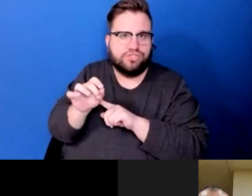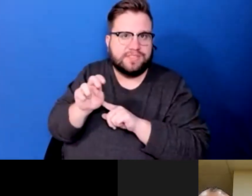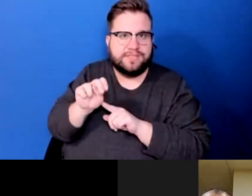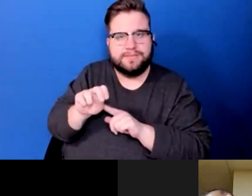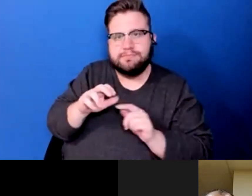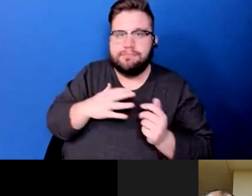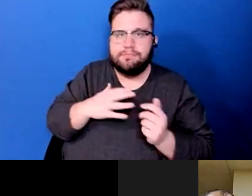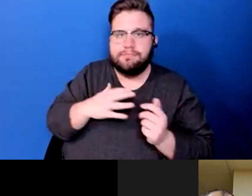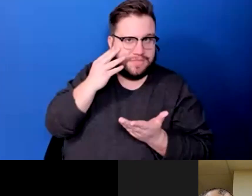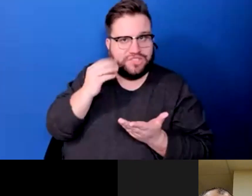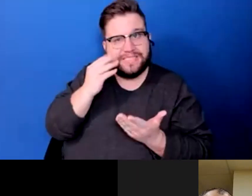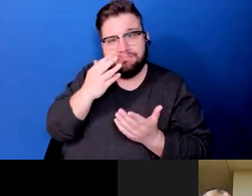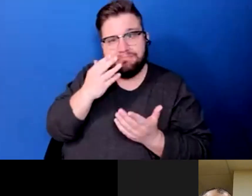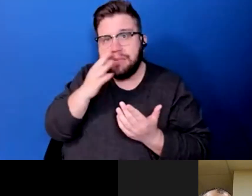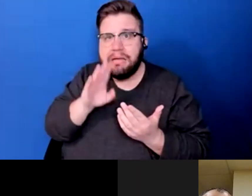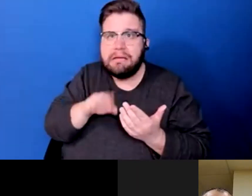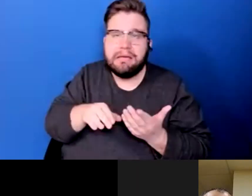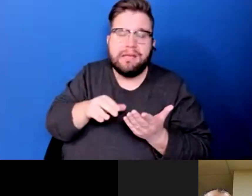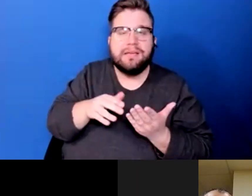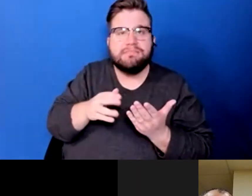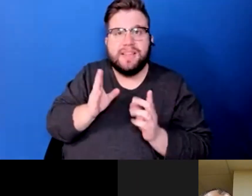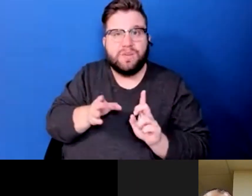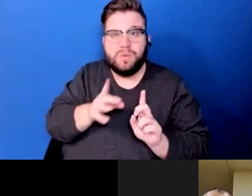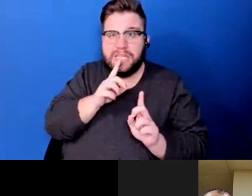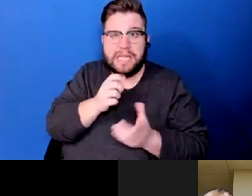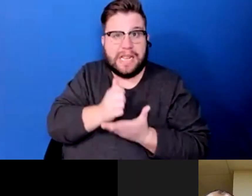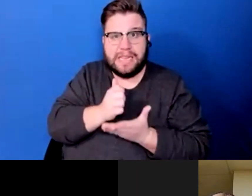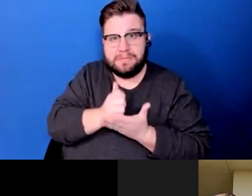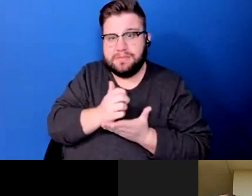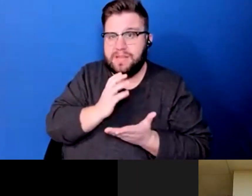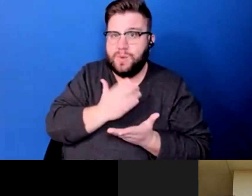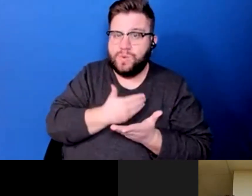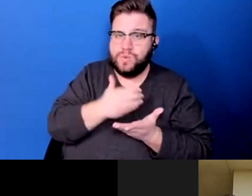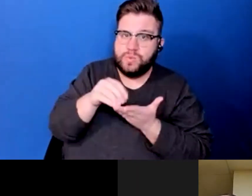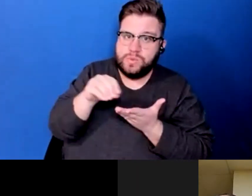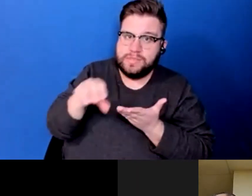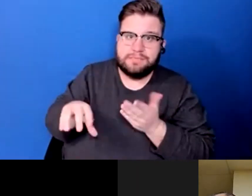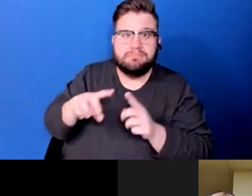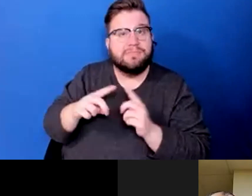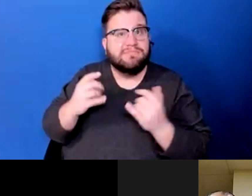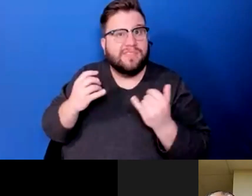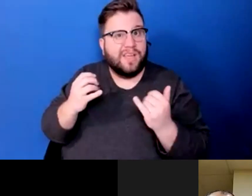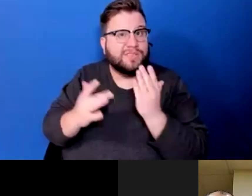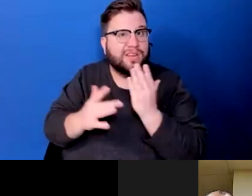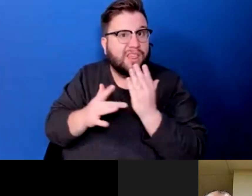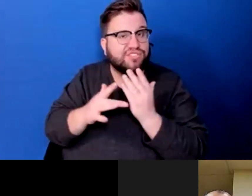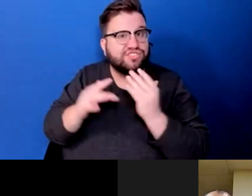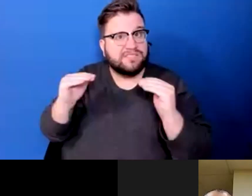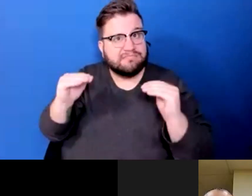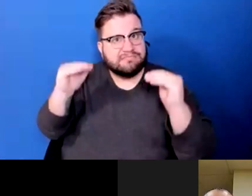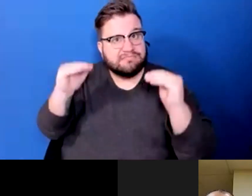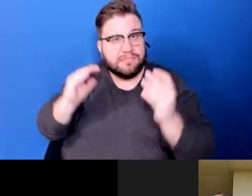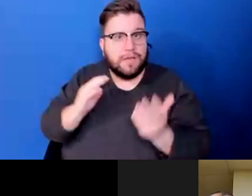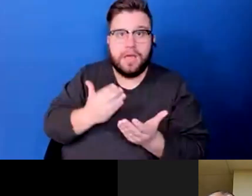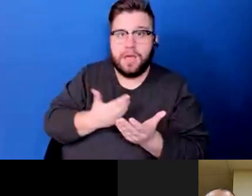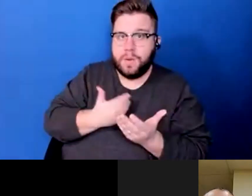They didn't seem to be helping any of our students, but now with the technology and these Oculus, the virtual reality, I think